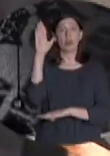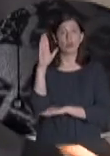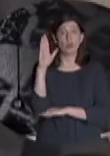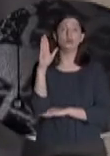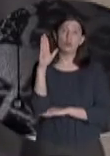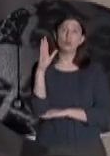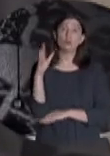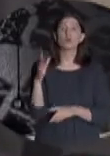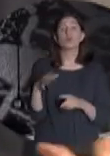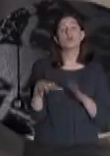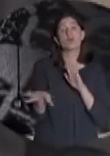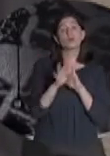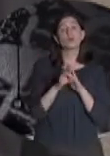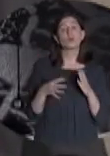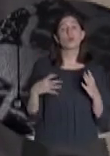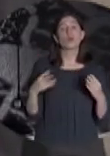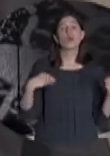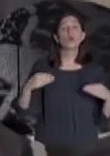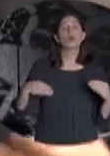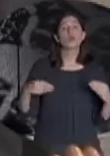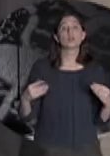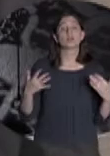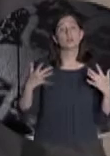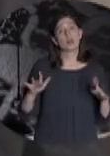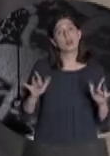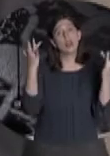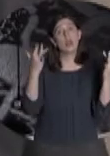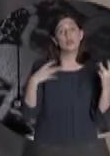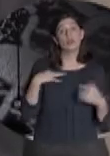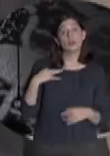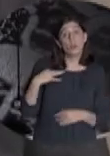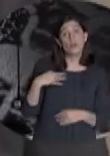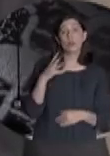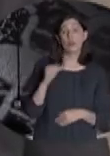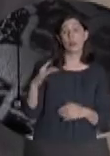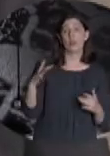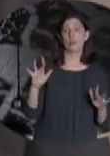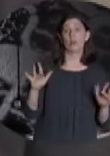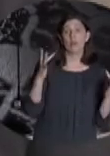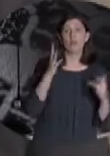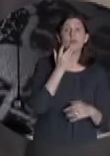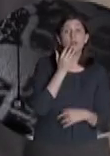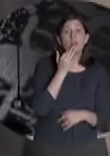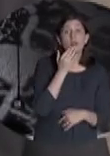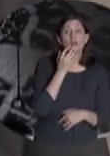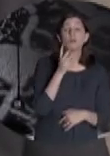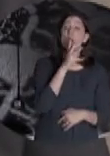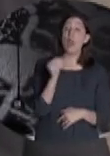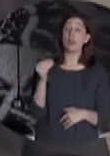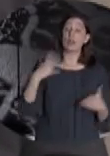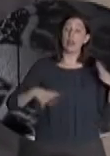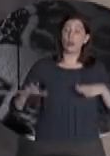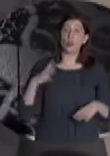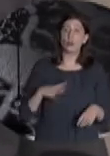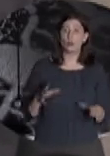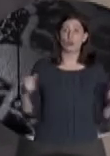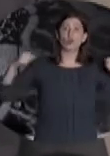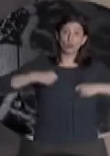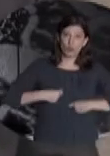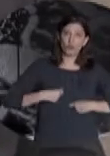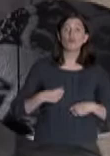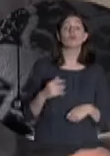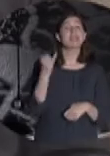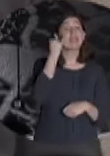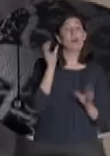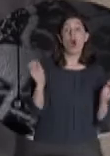choose loose clothing, lightweight clothing, light colored clothing, and dress in layers. If you know that your office might be cold or you're